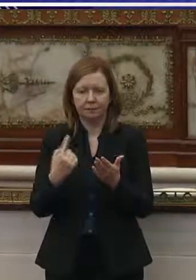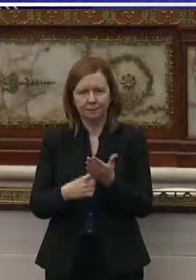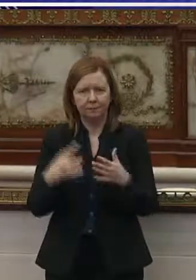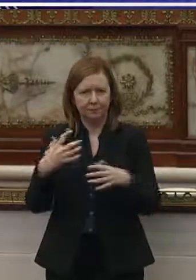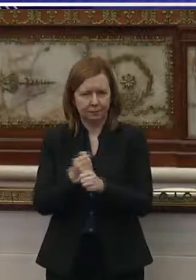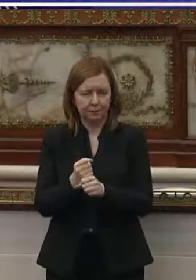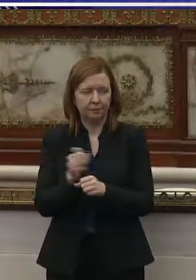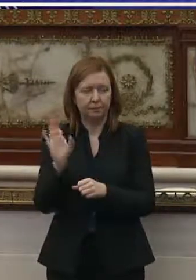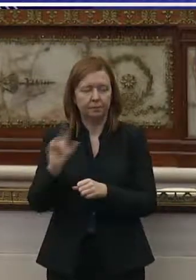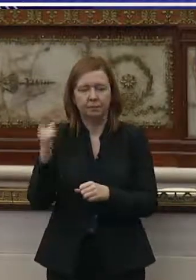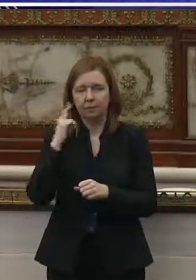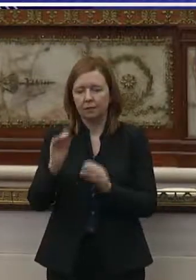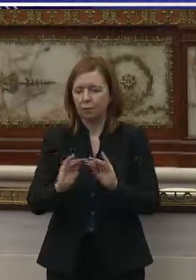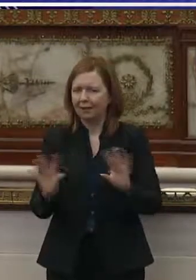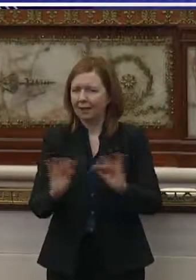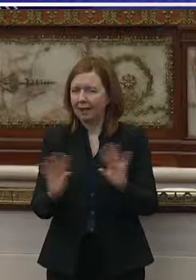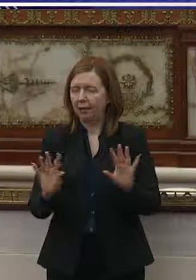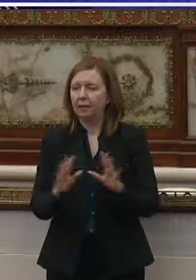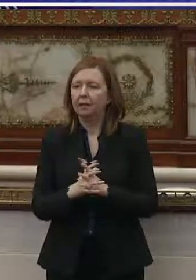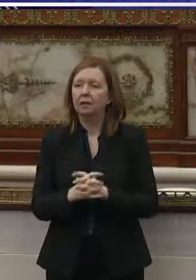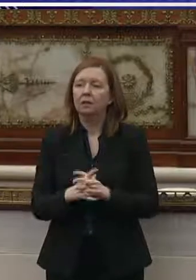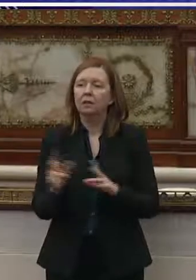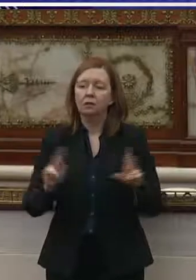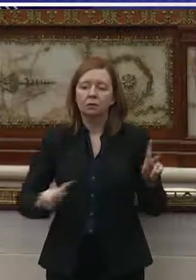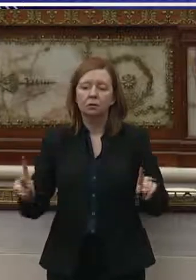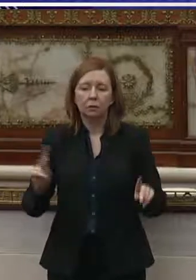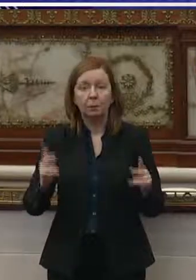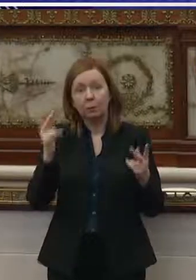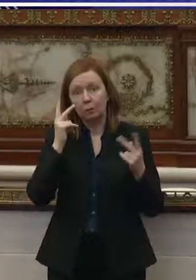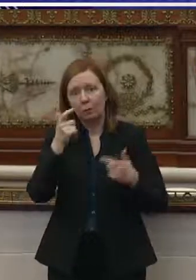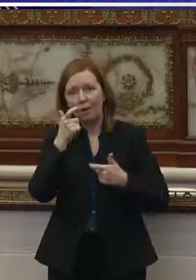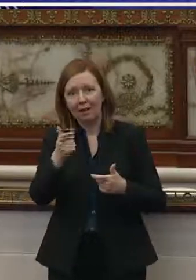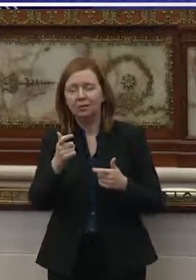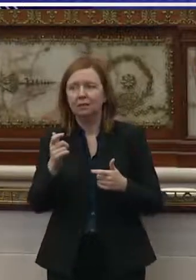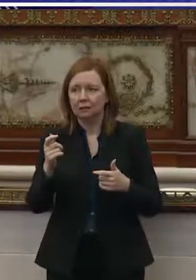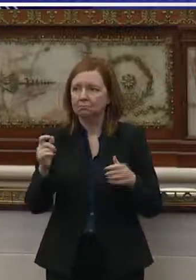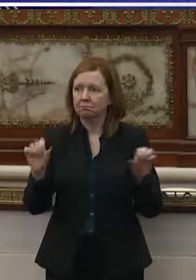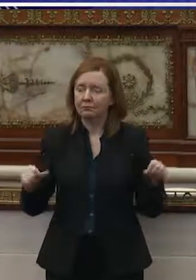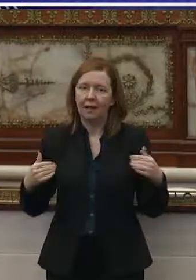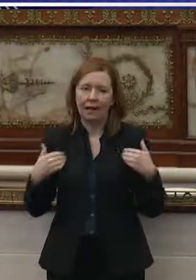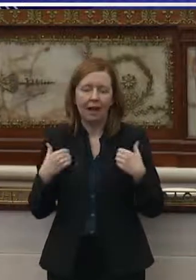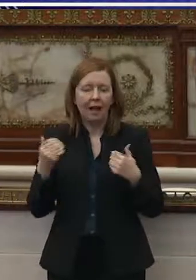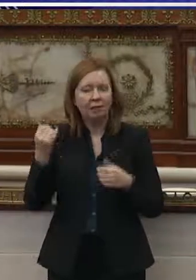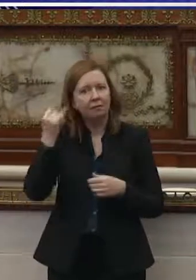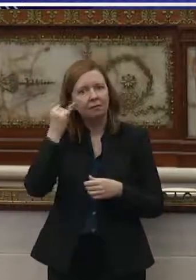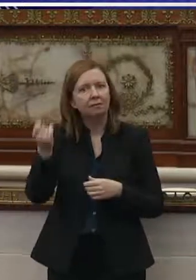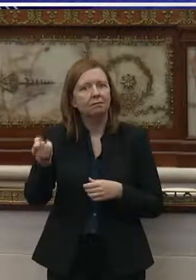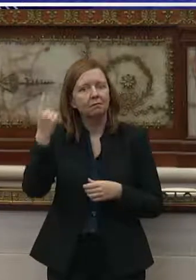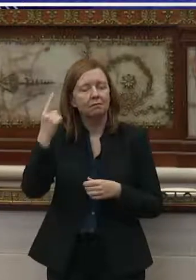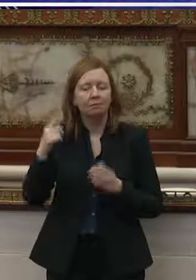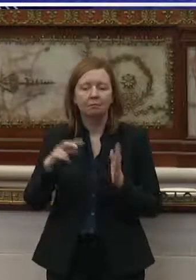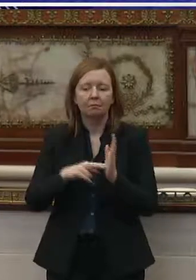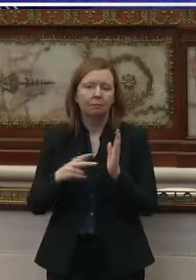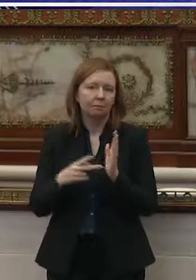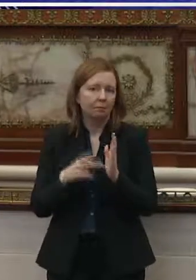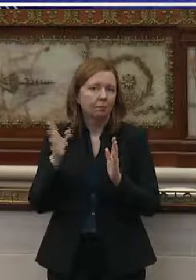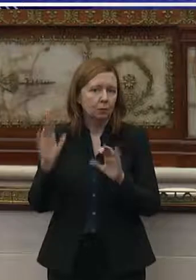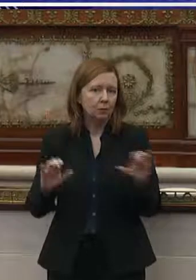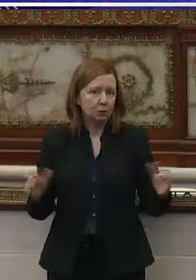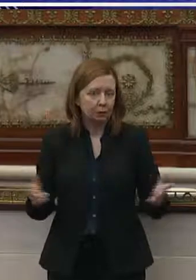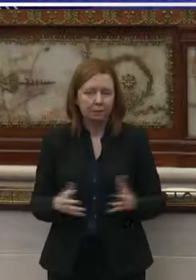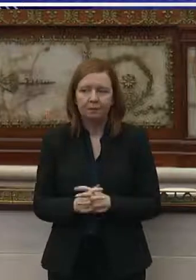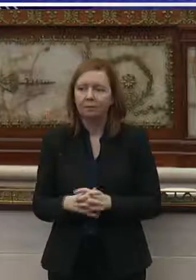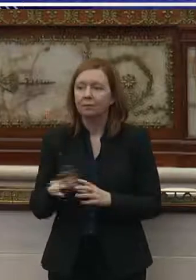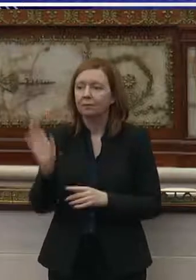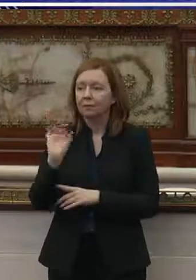bill, just for the sake of clarity, so that folks viewing would have an idea of what this bill will actually do.